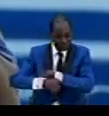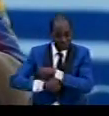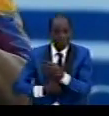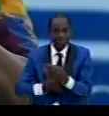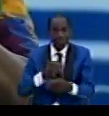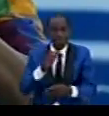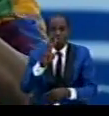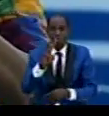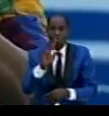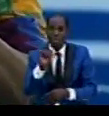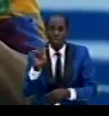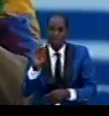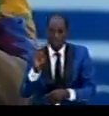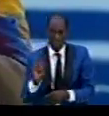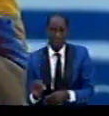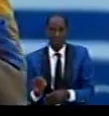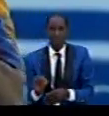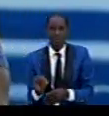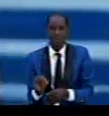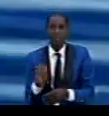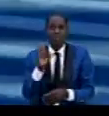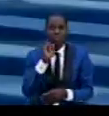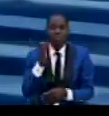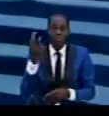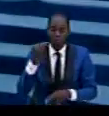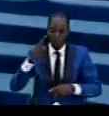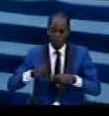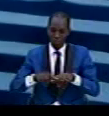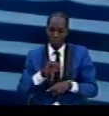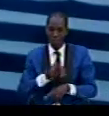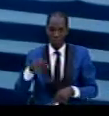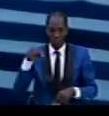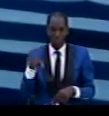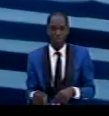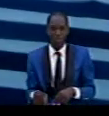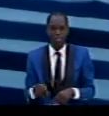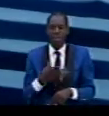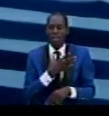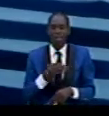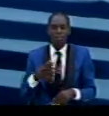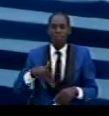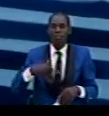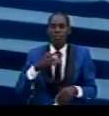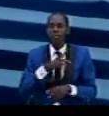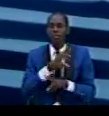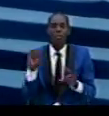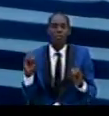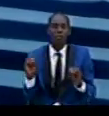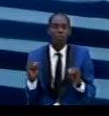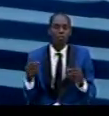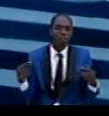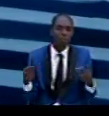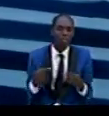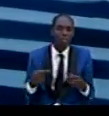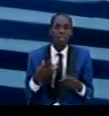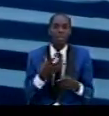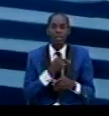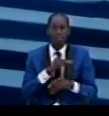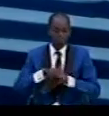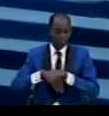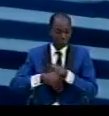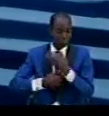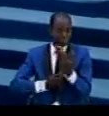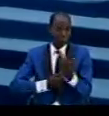this morning, I was on my seat. There is no pain. Then after the service in the morning, I sat down